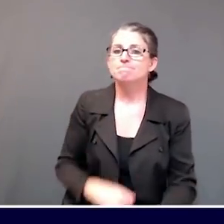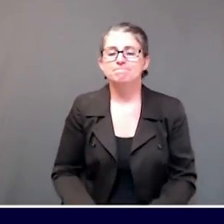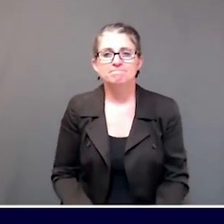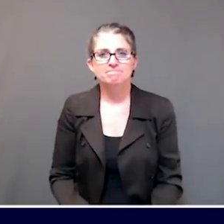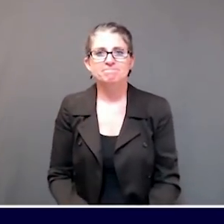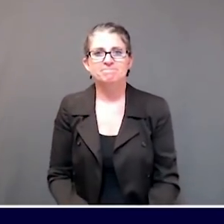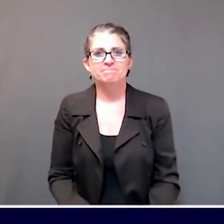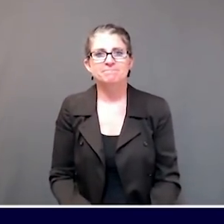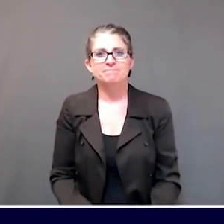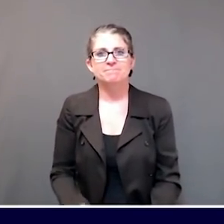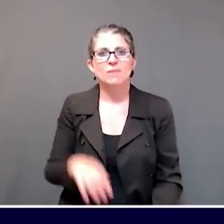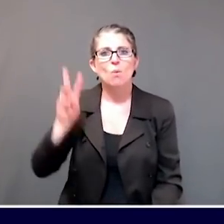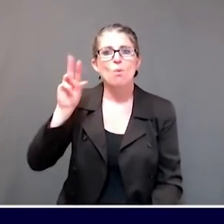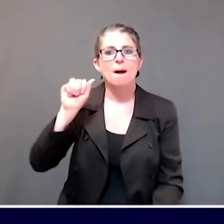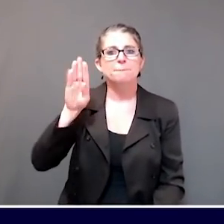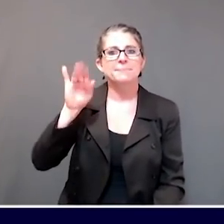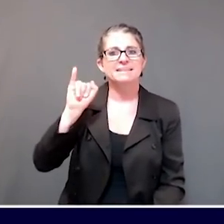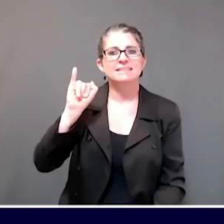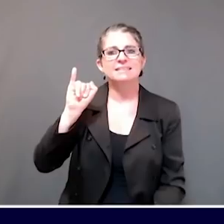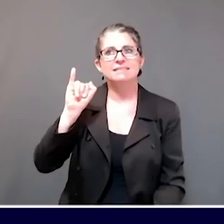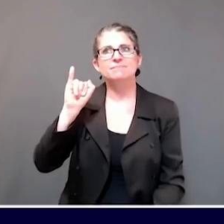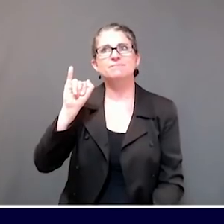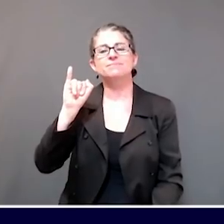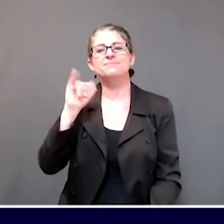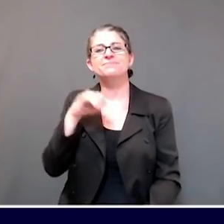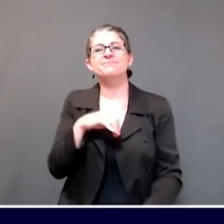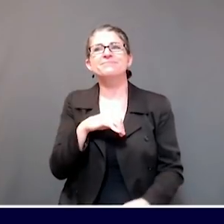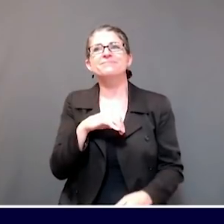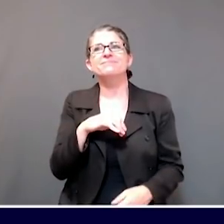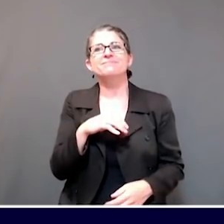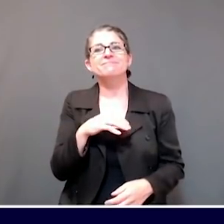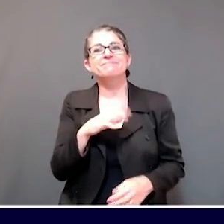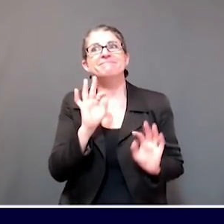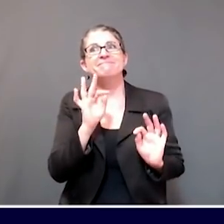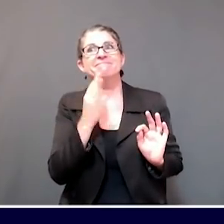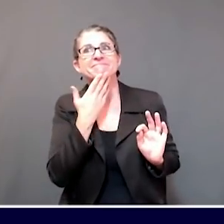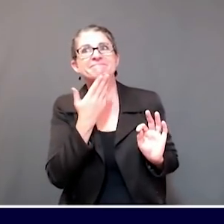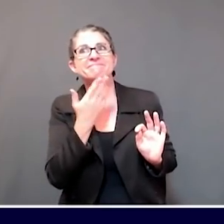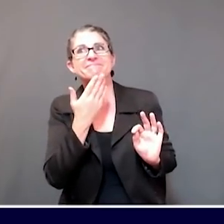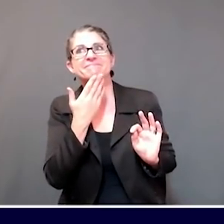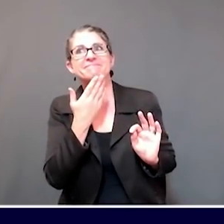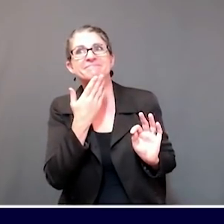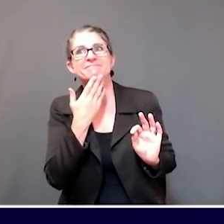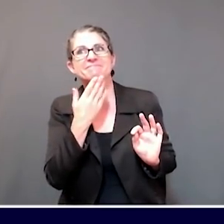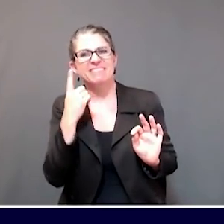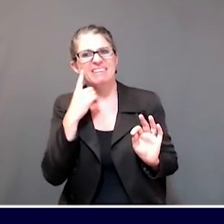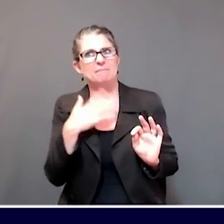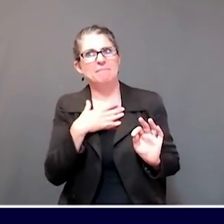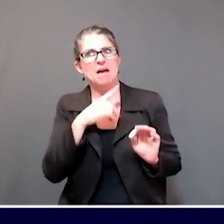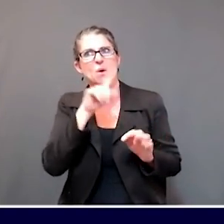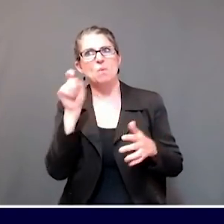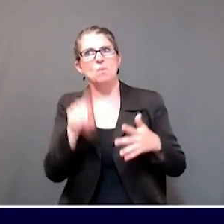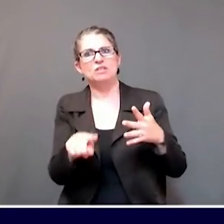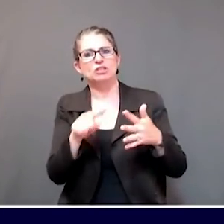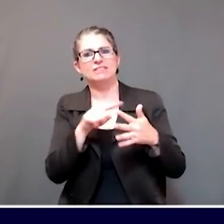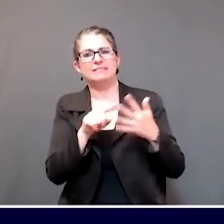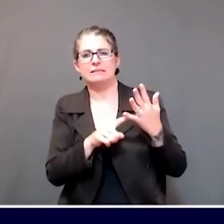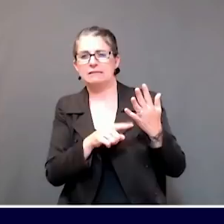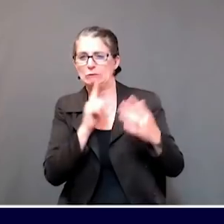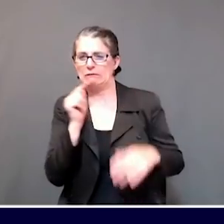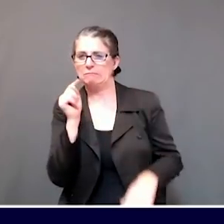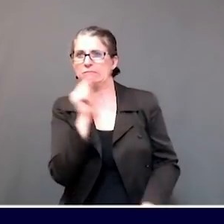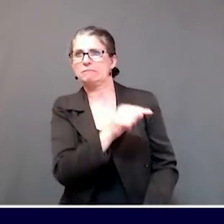Hi, Dr. Shah. I actually have a question. I think most of my questions are going to be directed towards Commissioner Lambrew. My